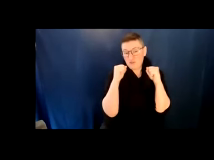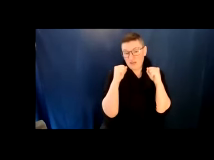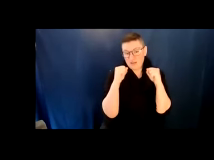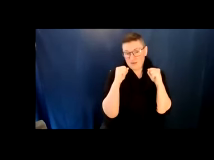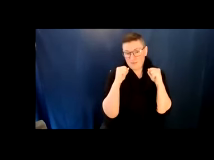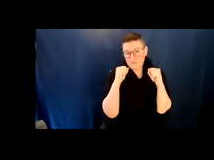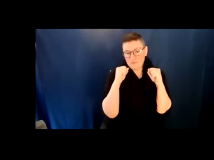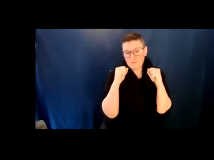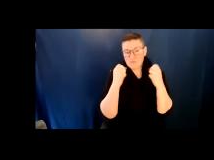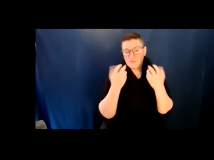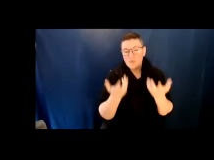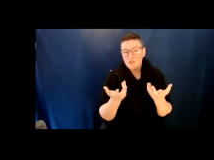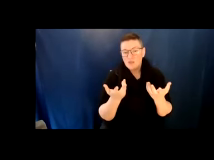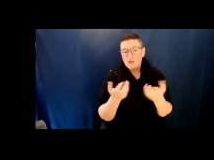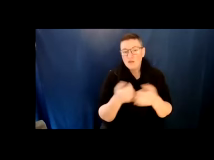with shivering.